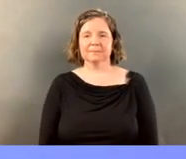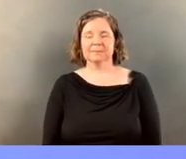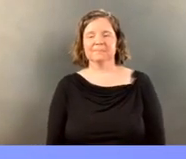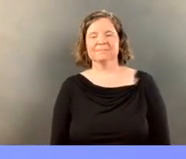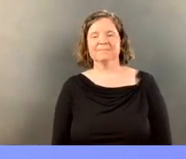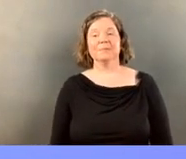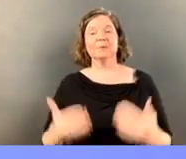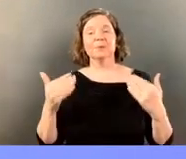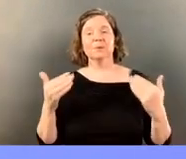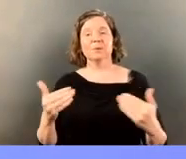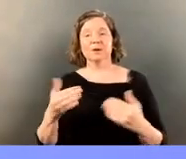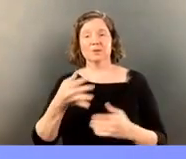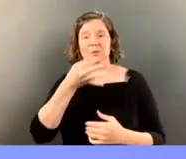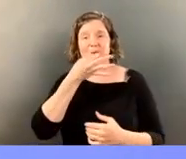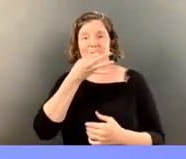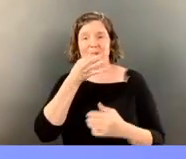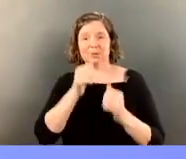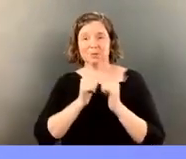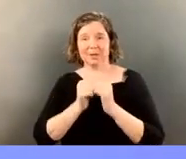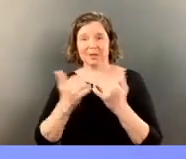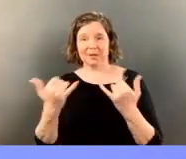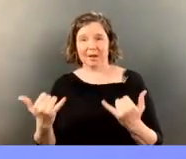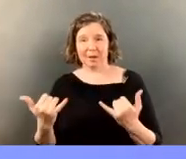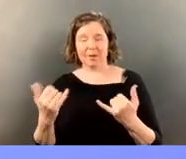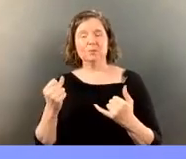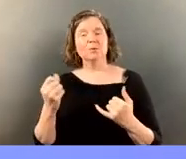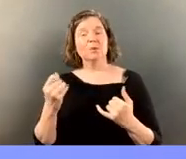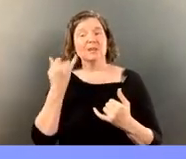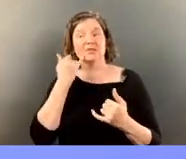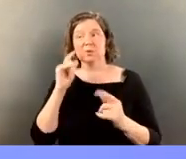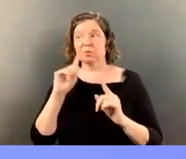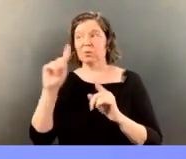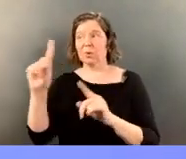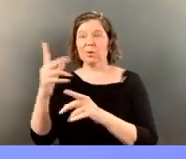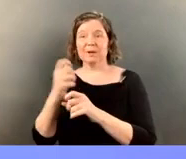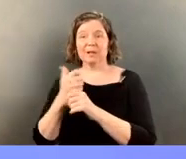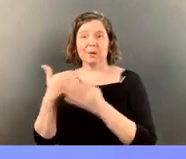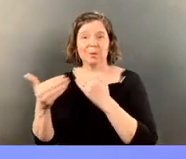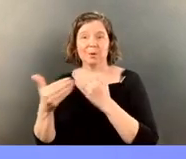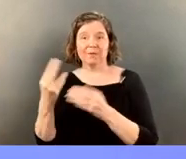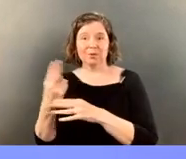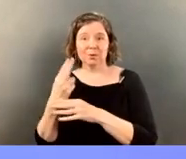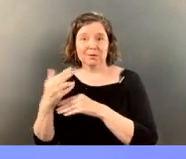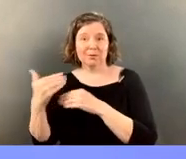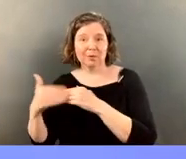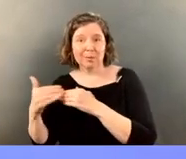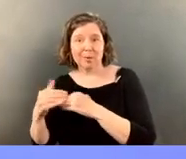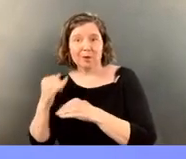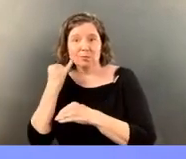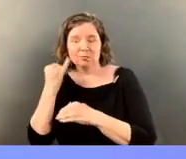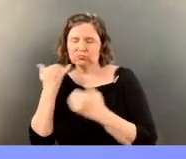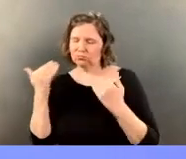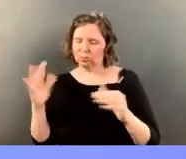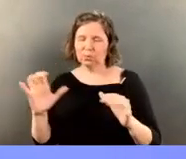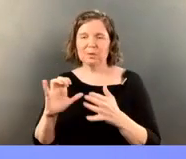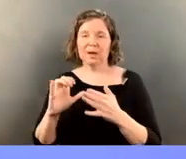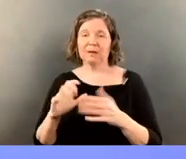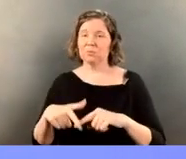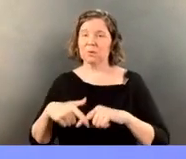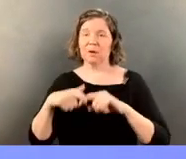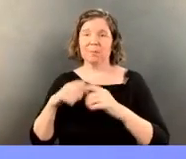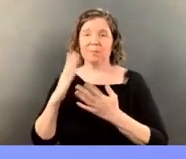We're going to go ahead and take communion together right now. So if you need to go get whatever you're using for communion, do so. And feel free to pause